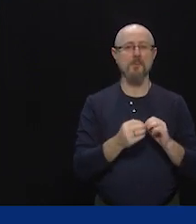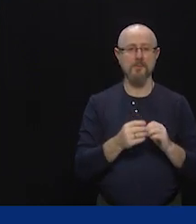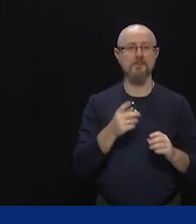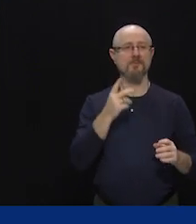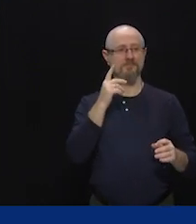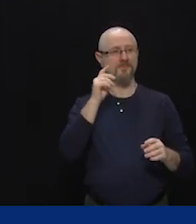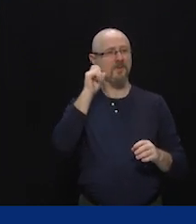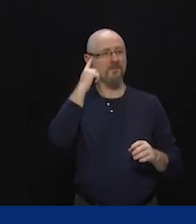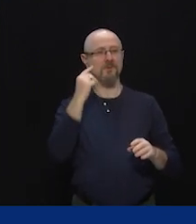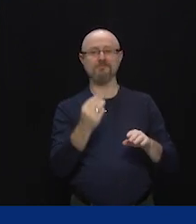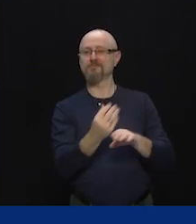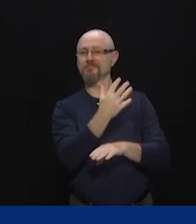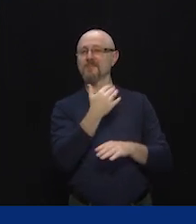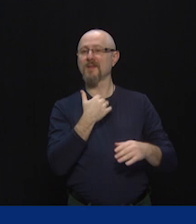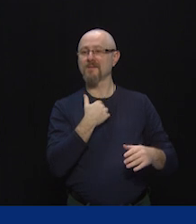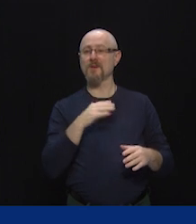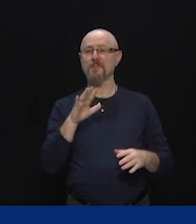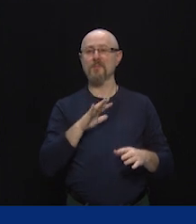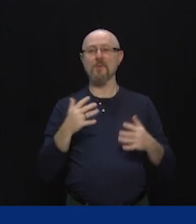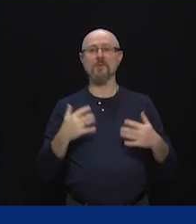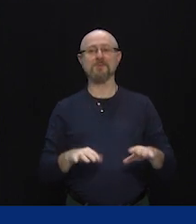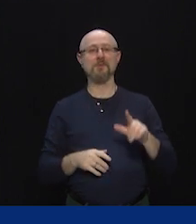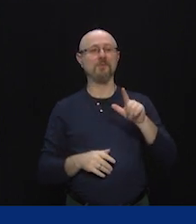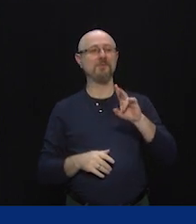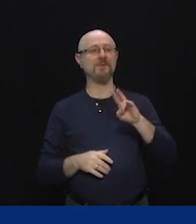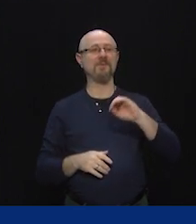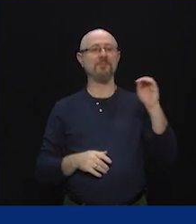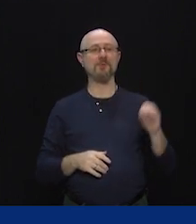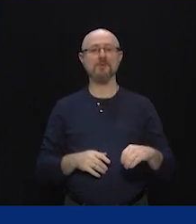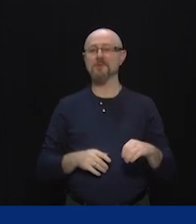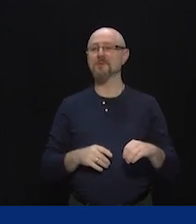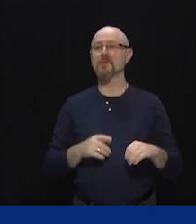we have about 27% have received at least